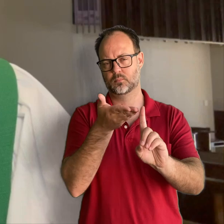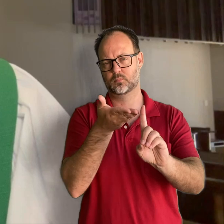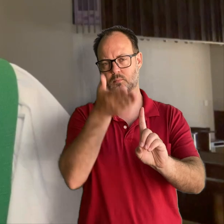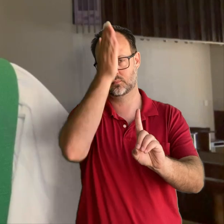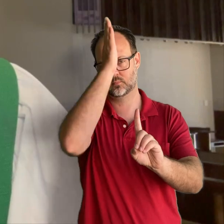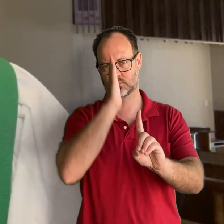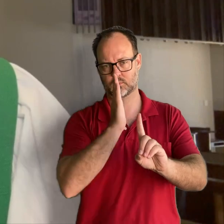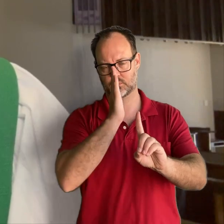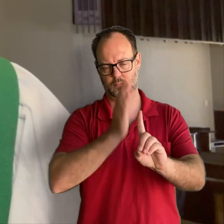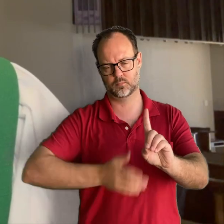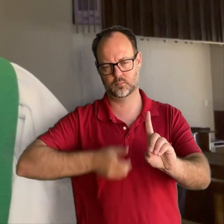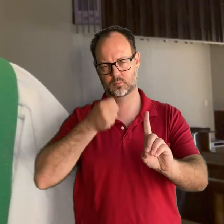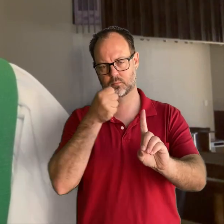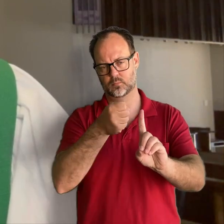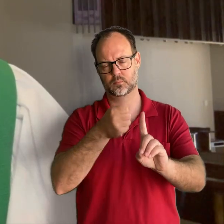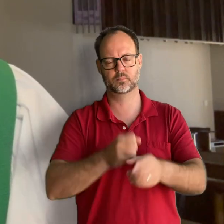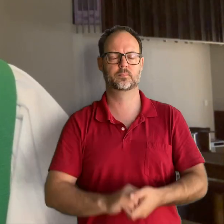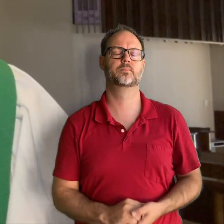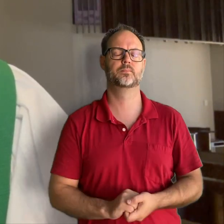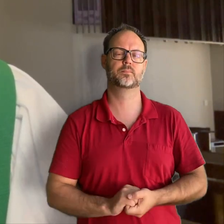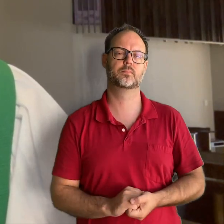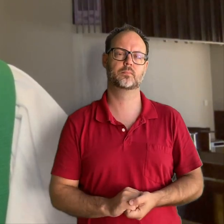indeed God himself.